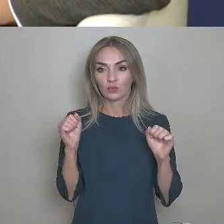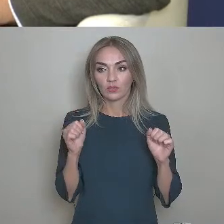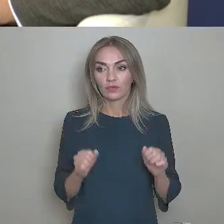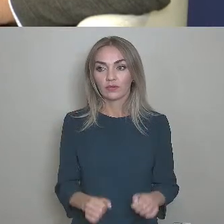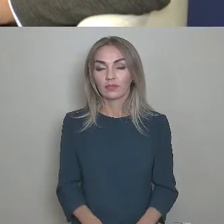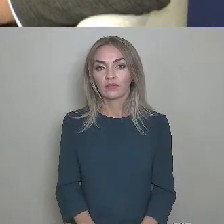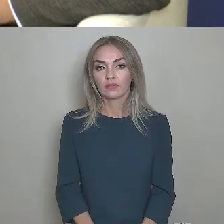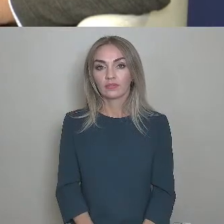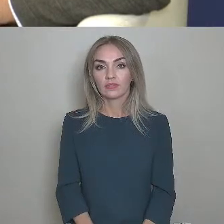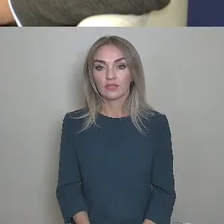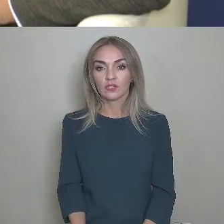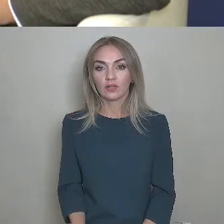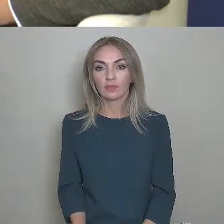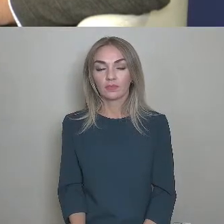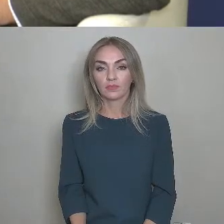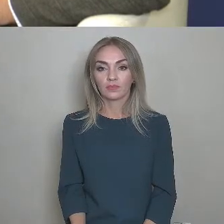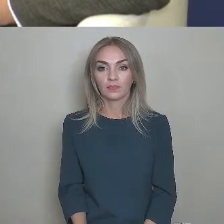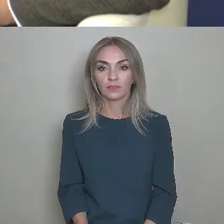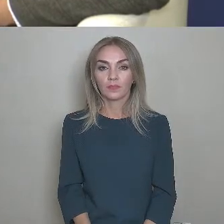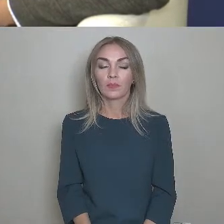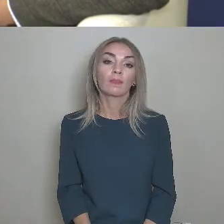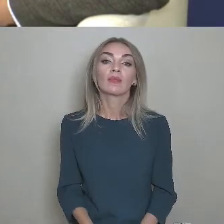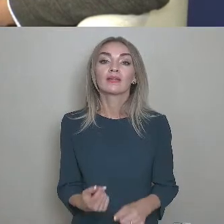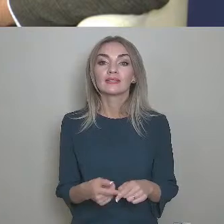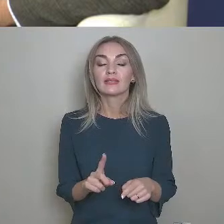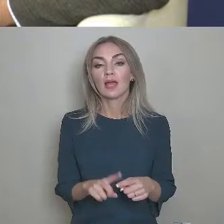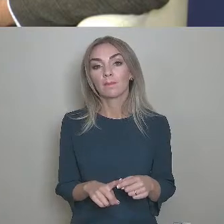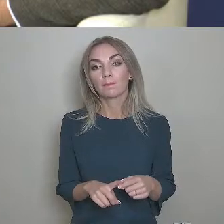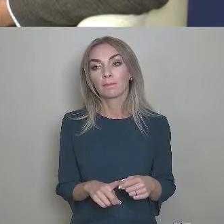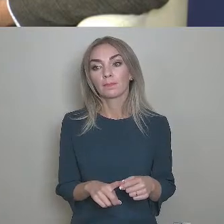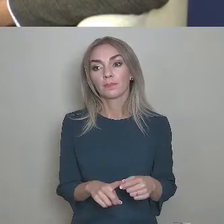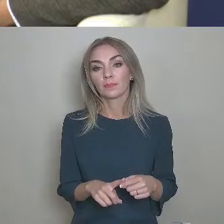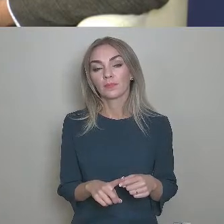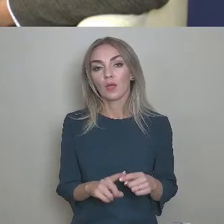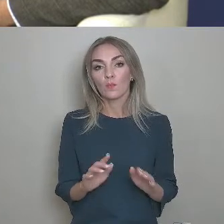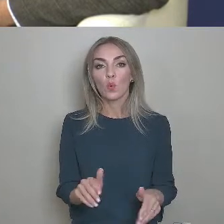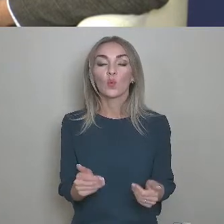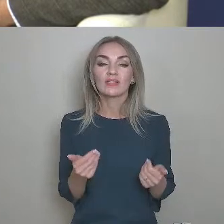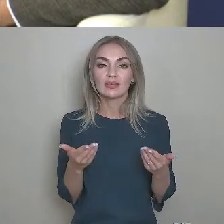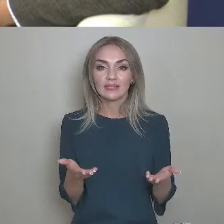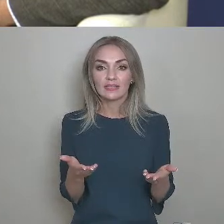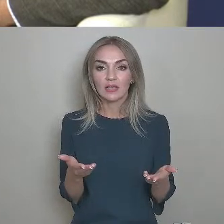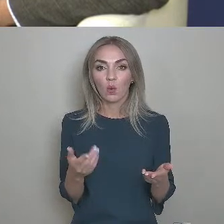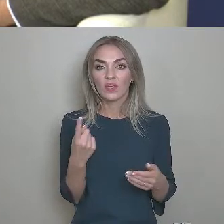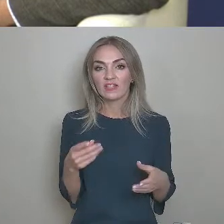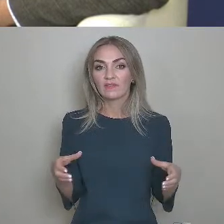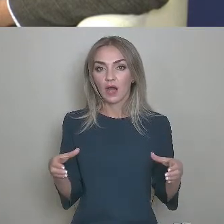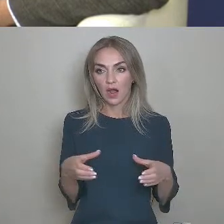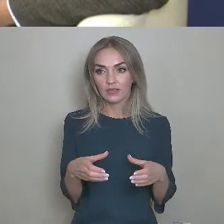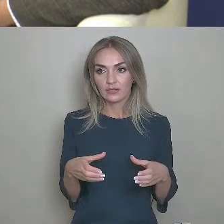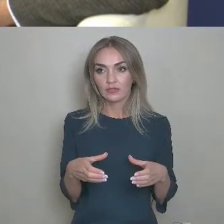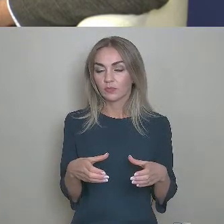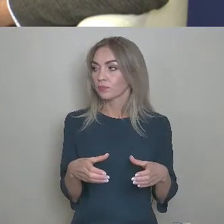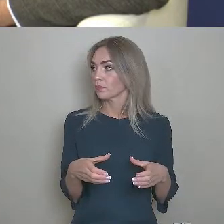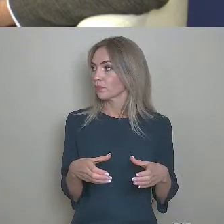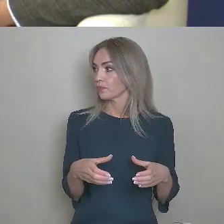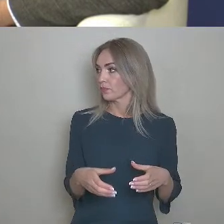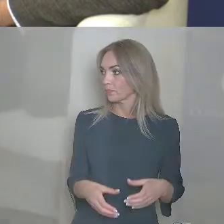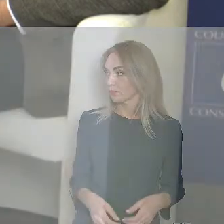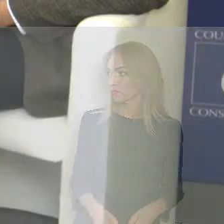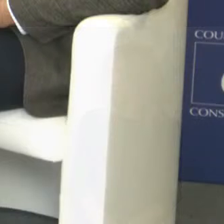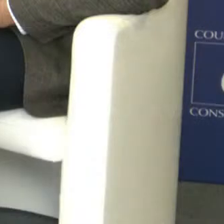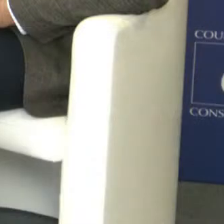absurdity. But he said that we had this before. Indeed. There was one